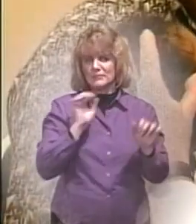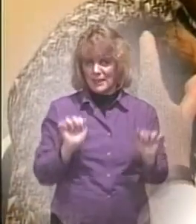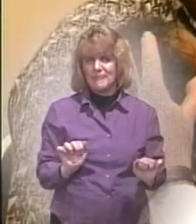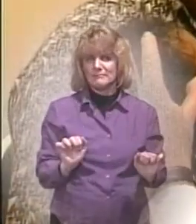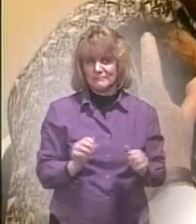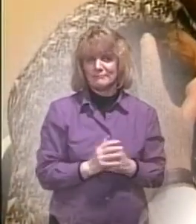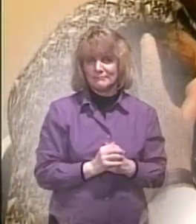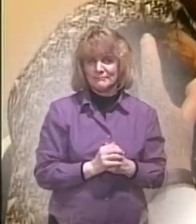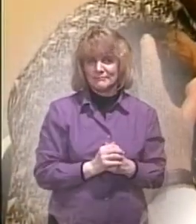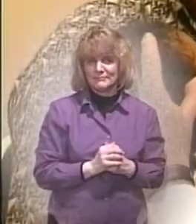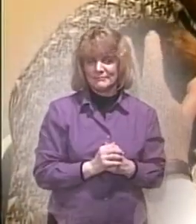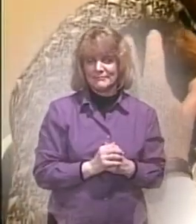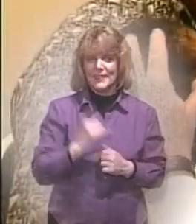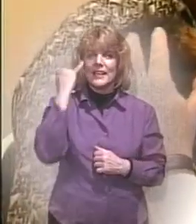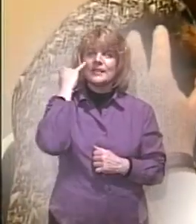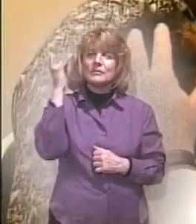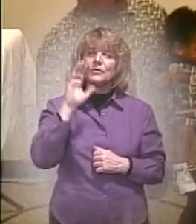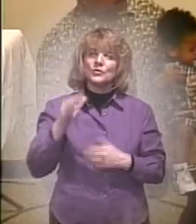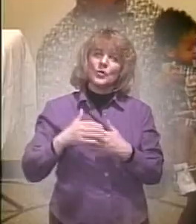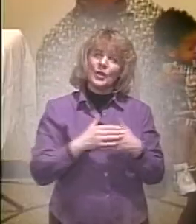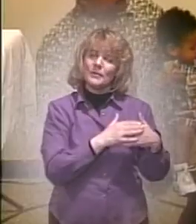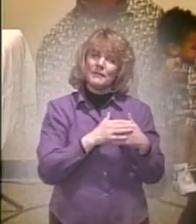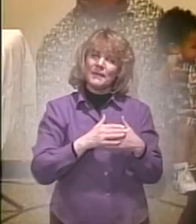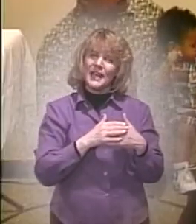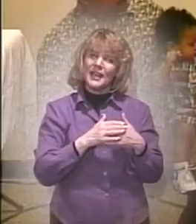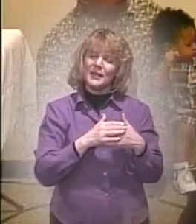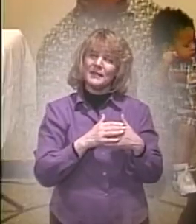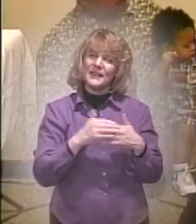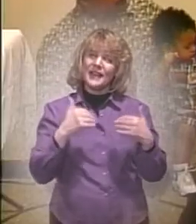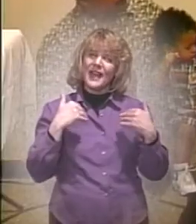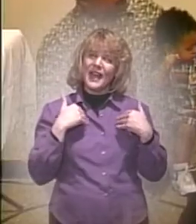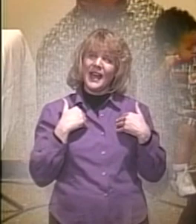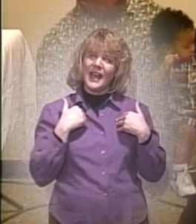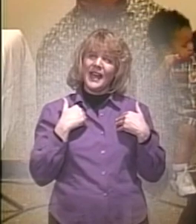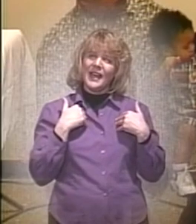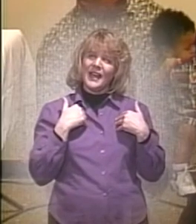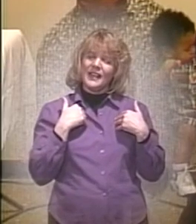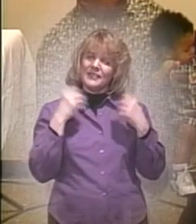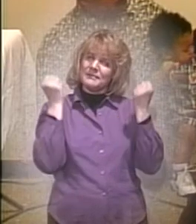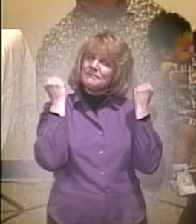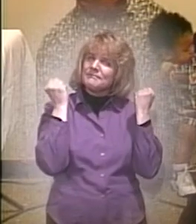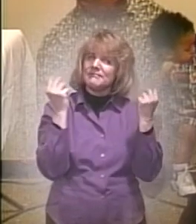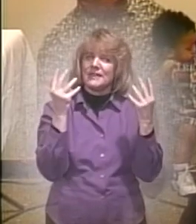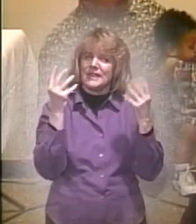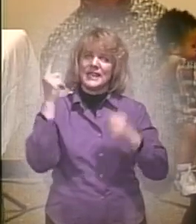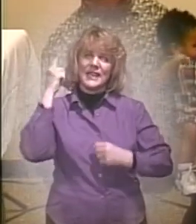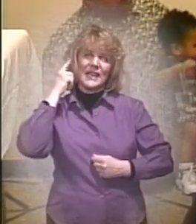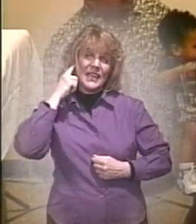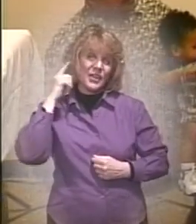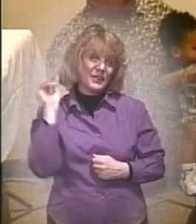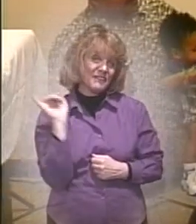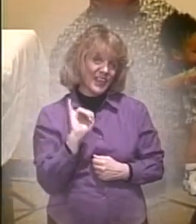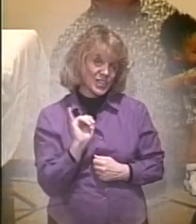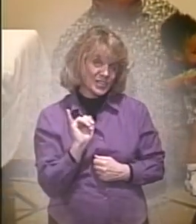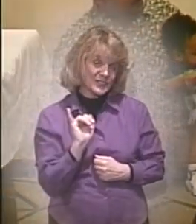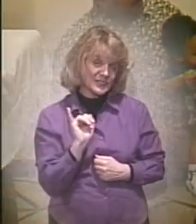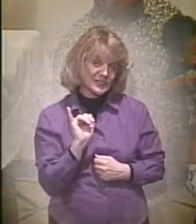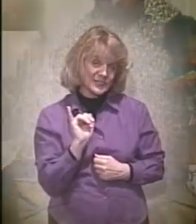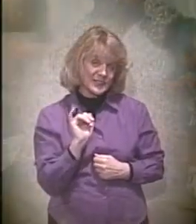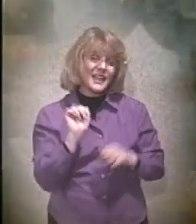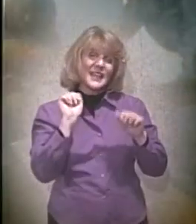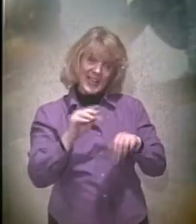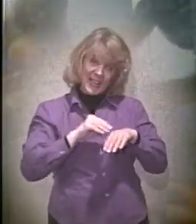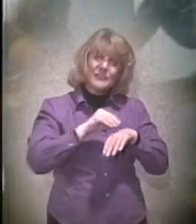If your baby has recurrent ear infections or illnesses that are accompanied by a high fever, it can also affect your child's